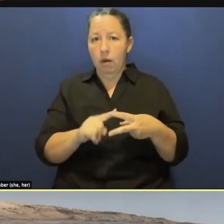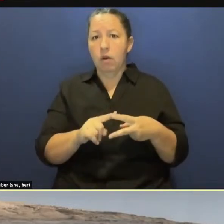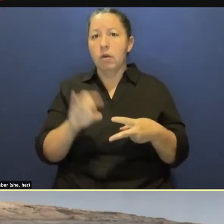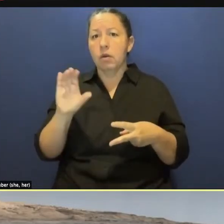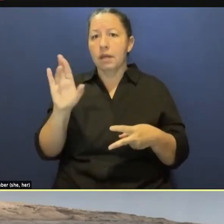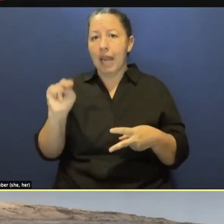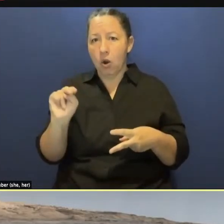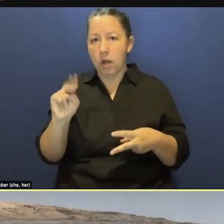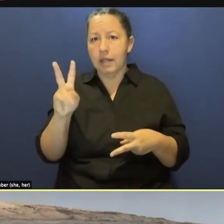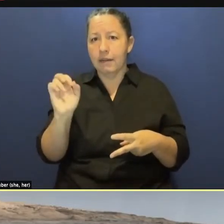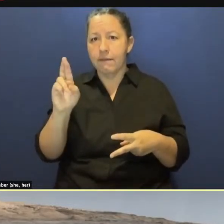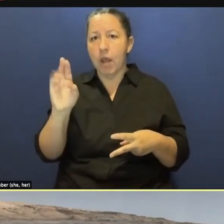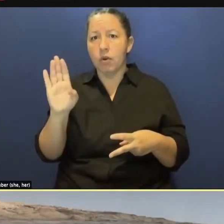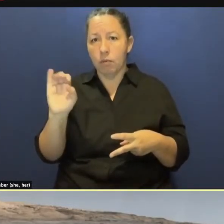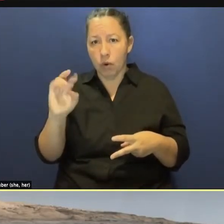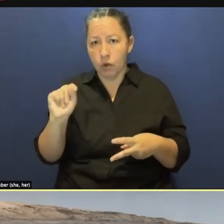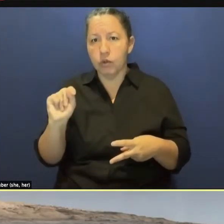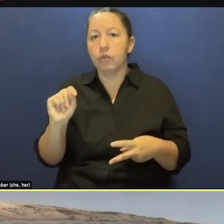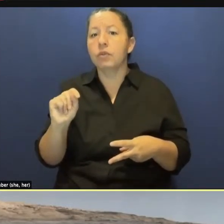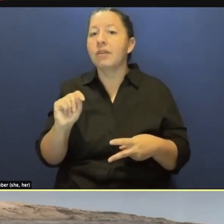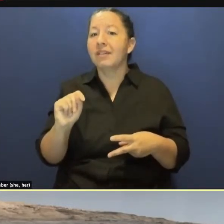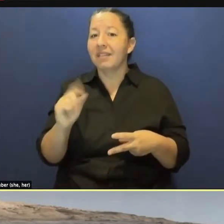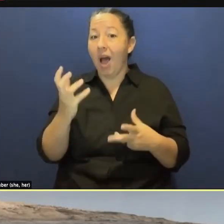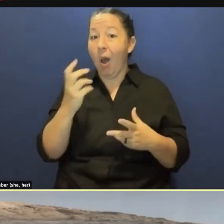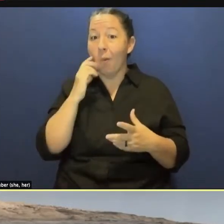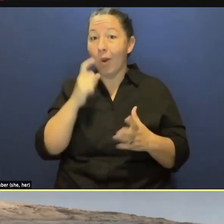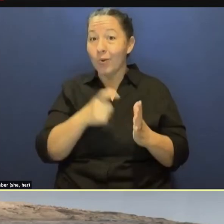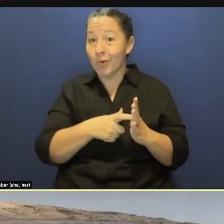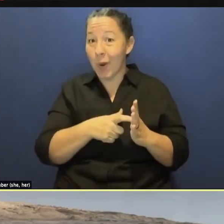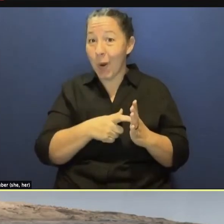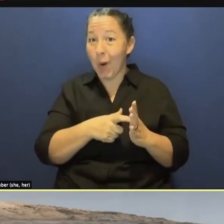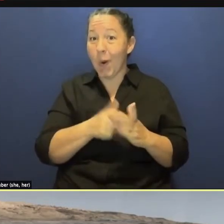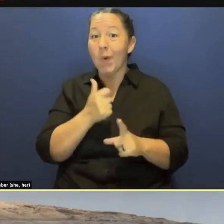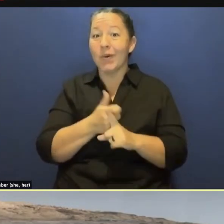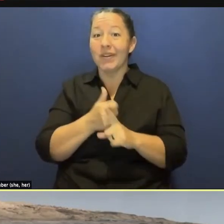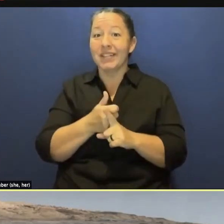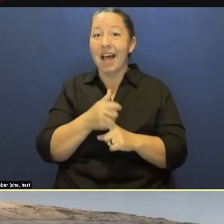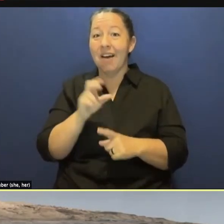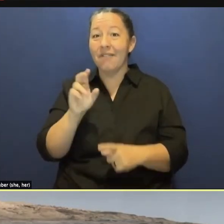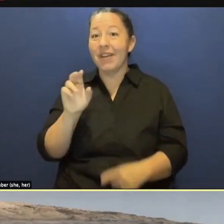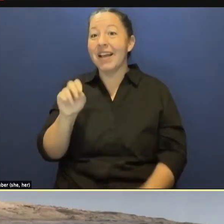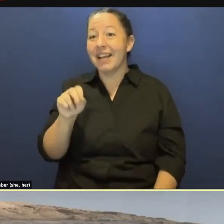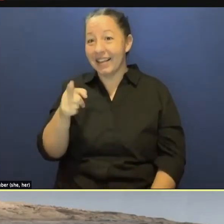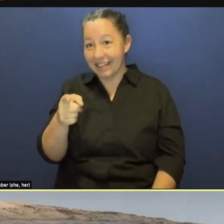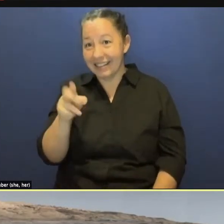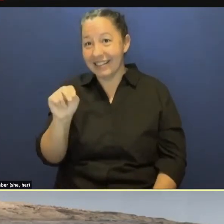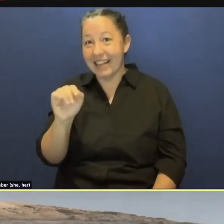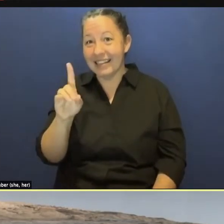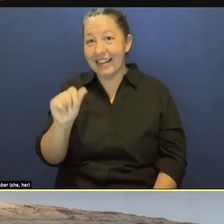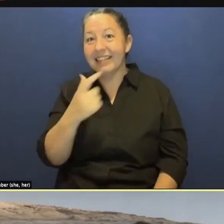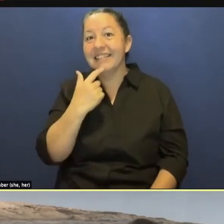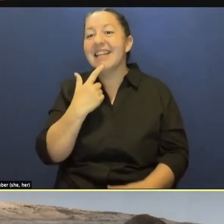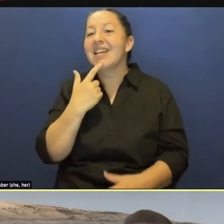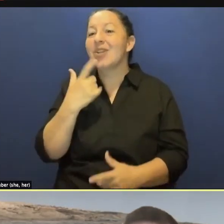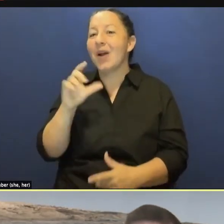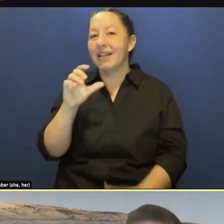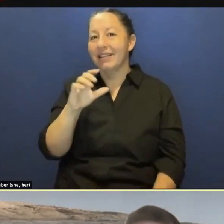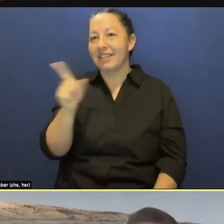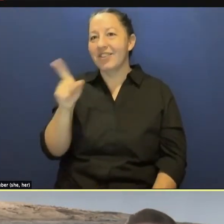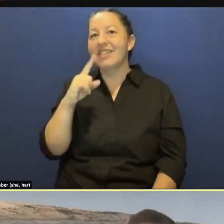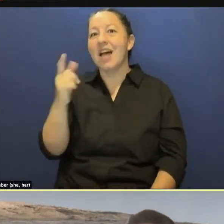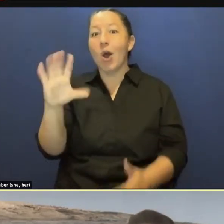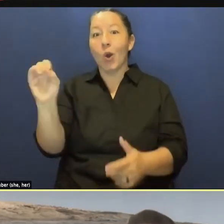Carolyn Vander Bogert, who I want to note is, as Mahesh said, is one of our SOC co-chairs responsible for